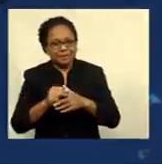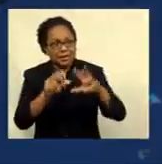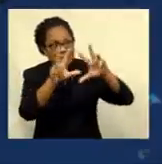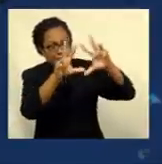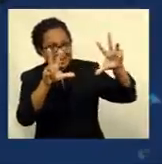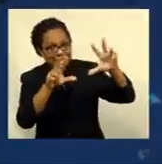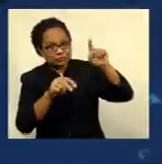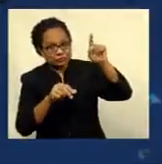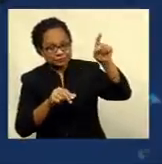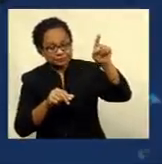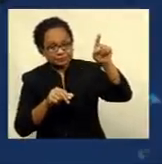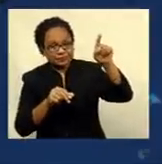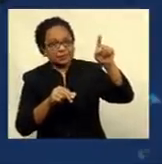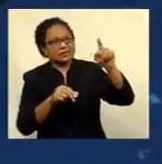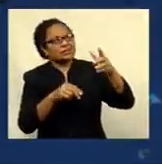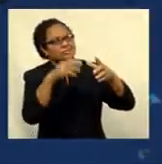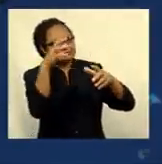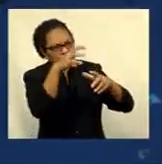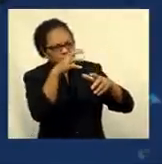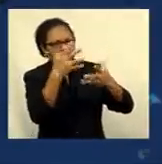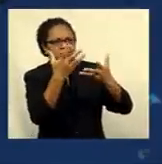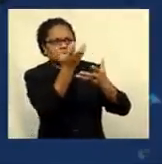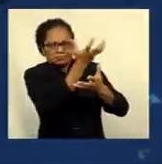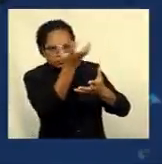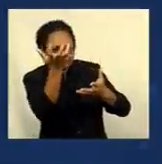periods of cloud and sunshine.